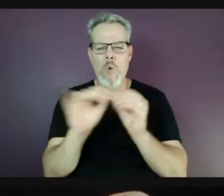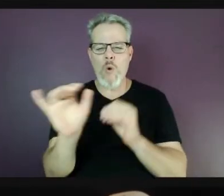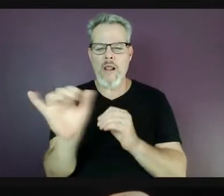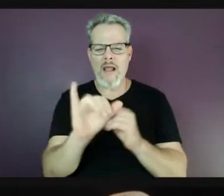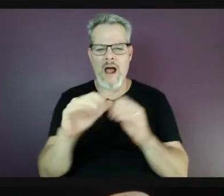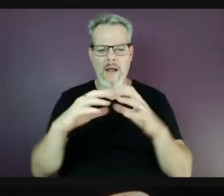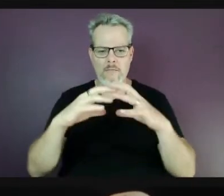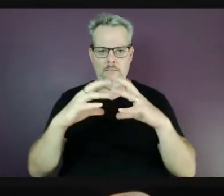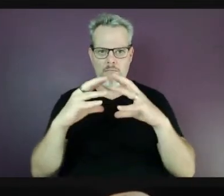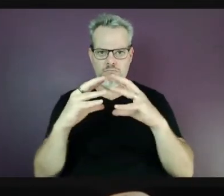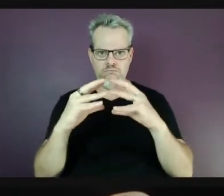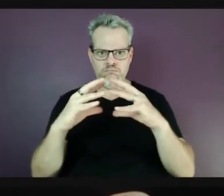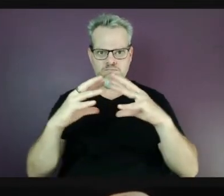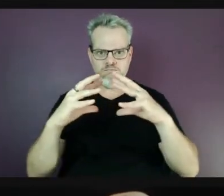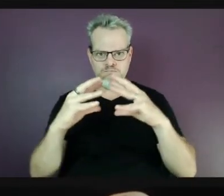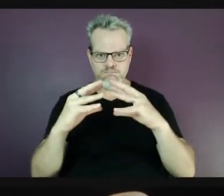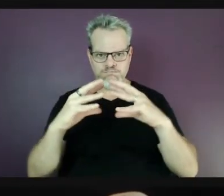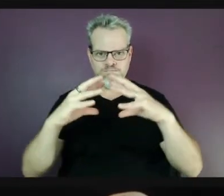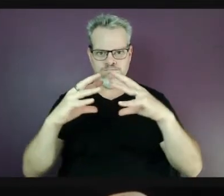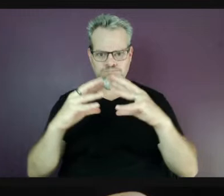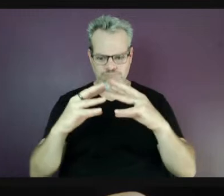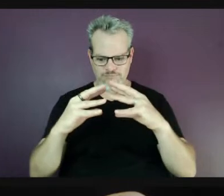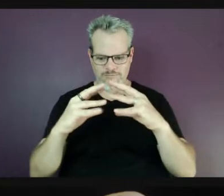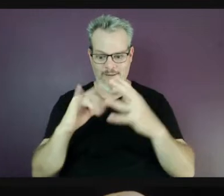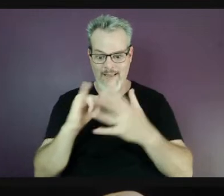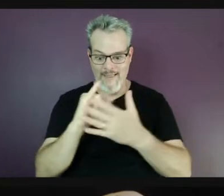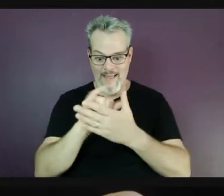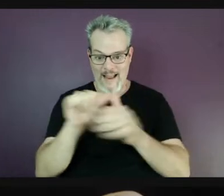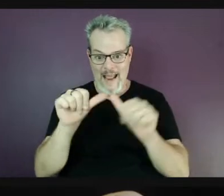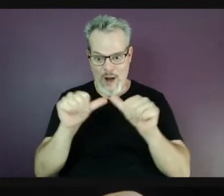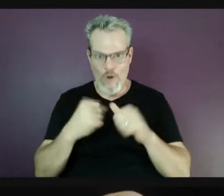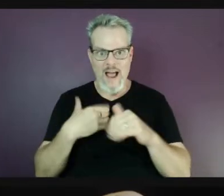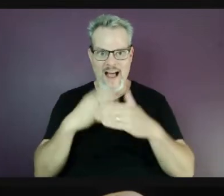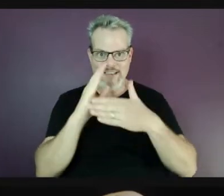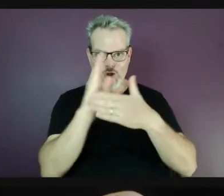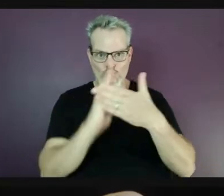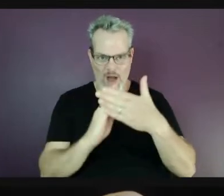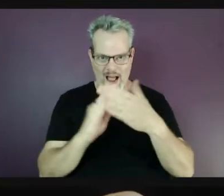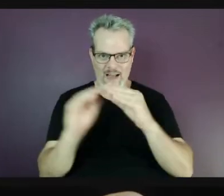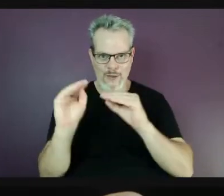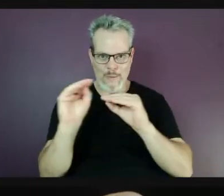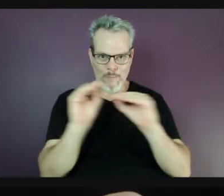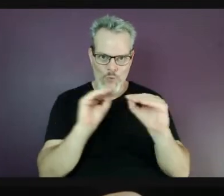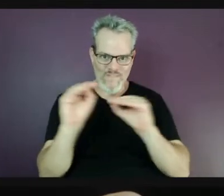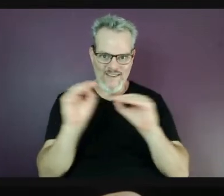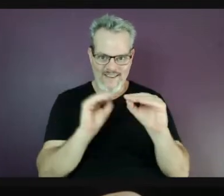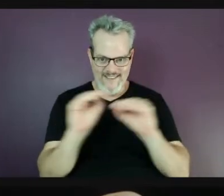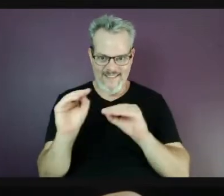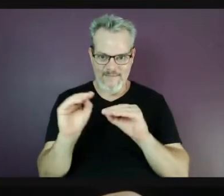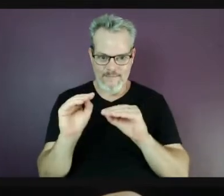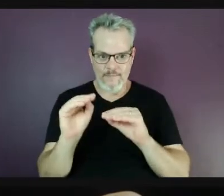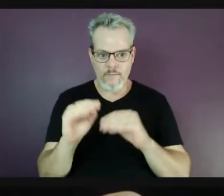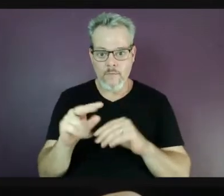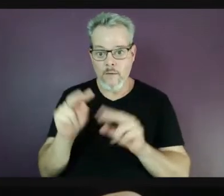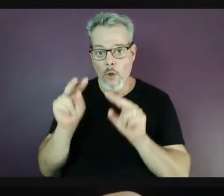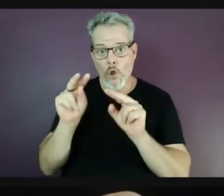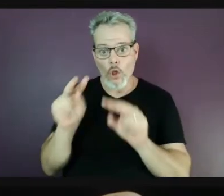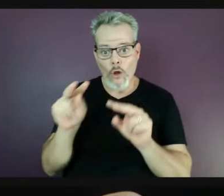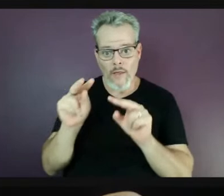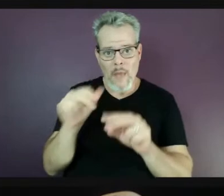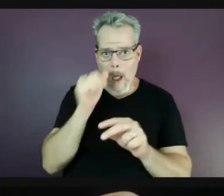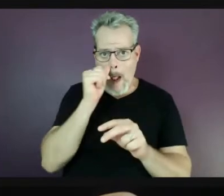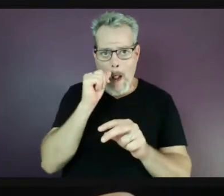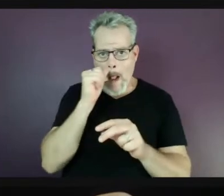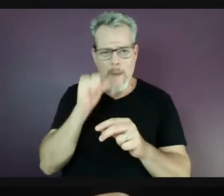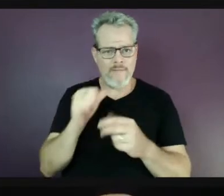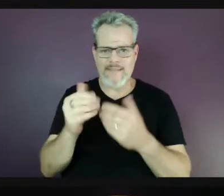area. And that ground has a crack in it that happens to be moving because of it. And if we look at that, it's not so easy to pick out,